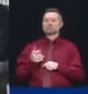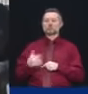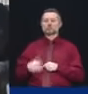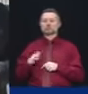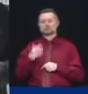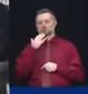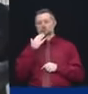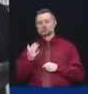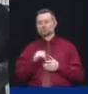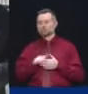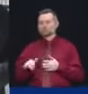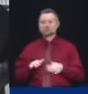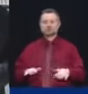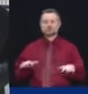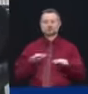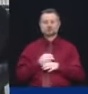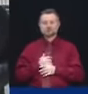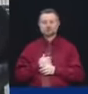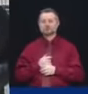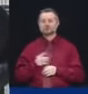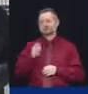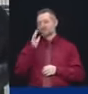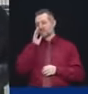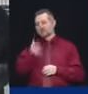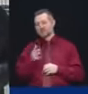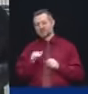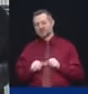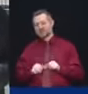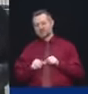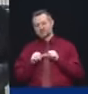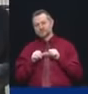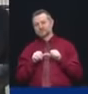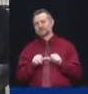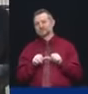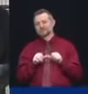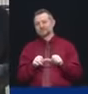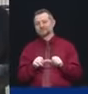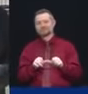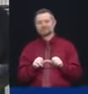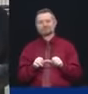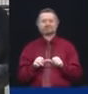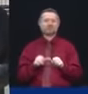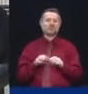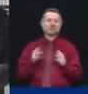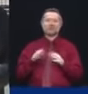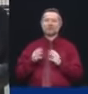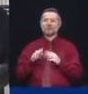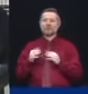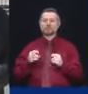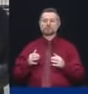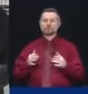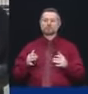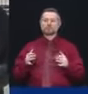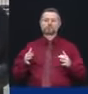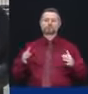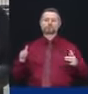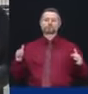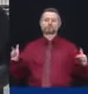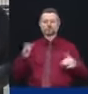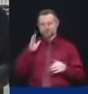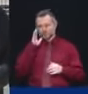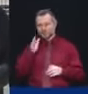York, we're going to continue to increase the reopening. This has